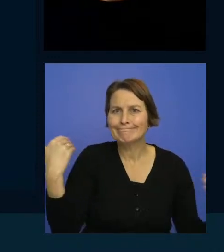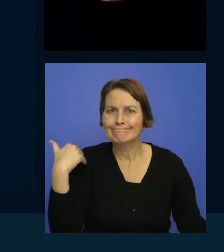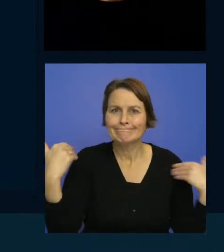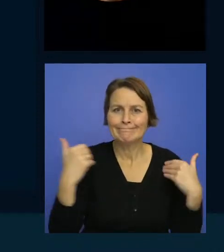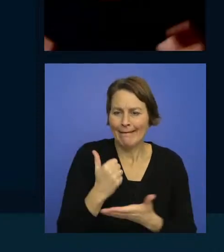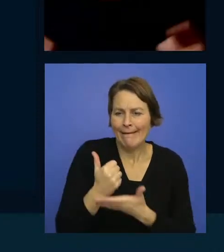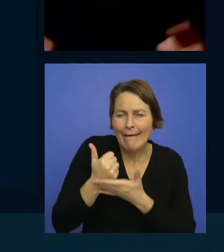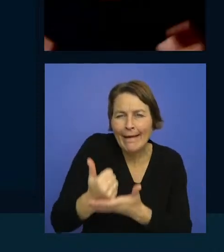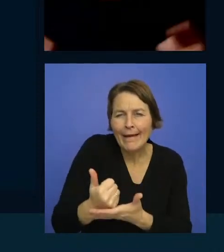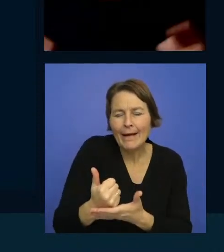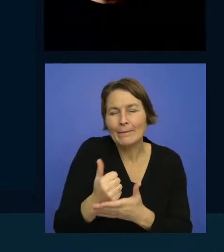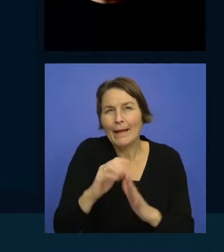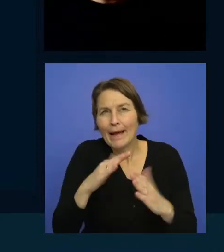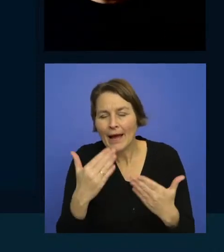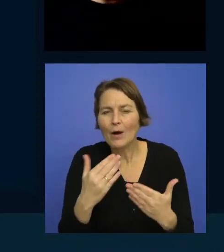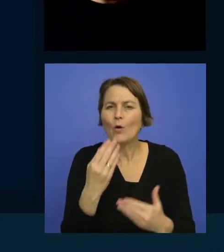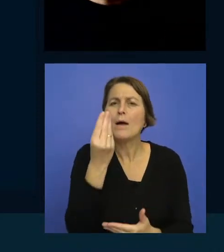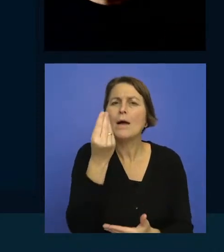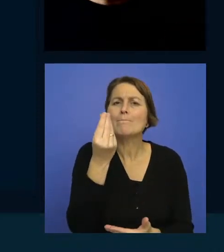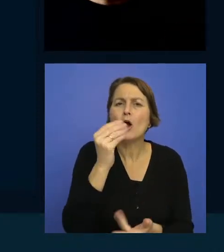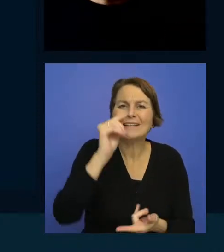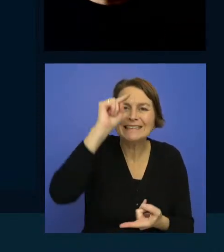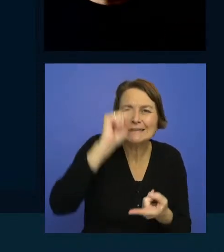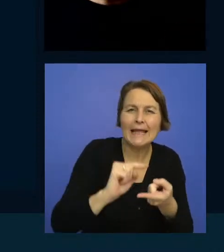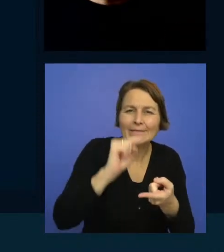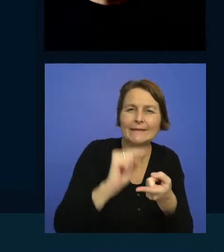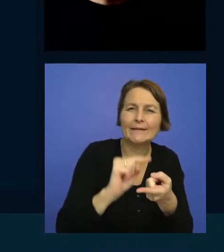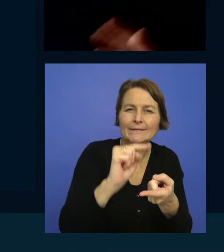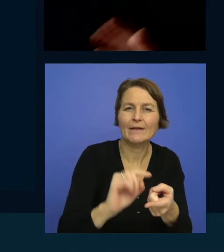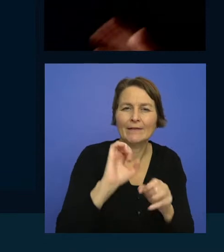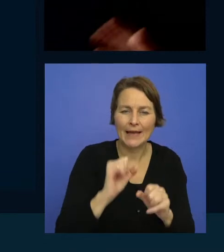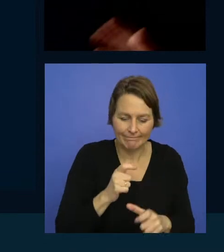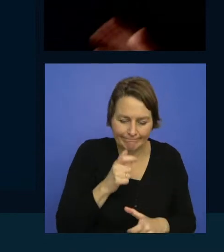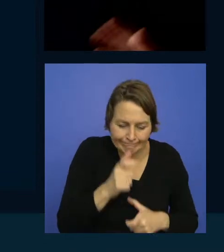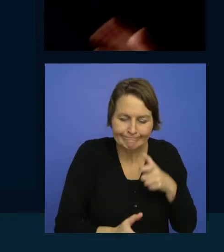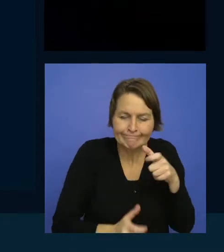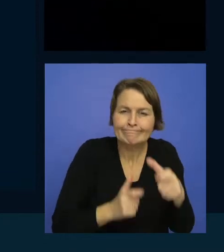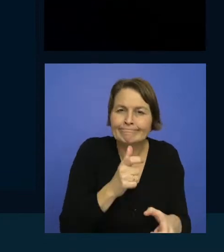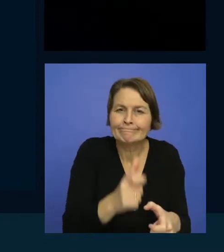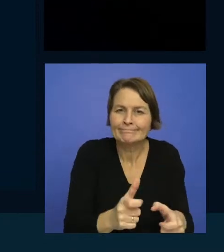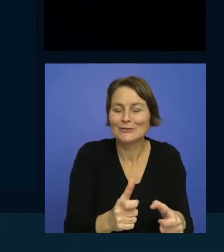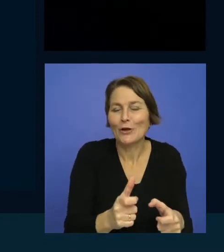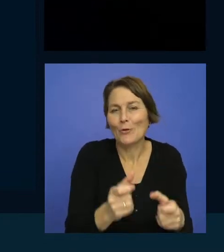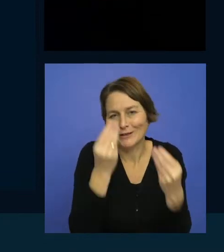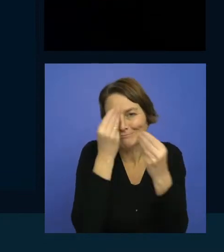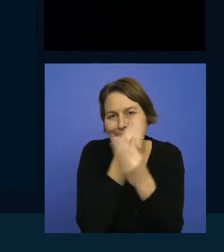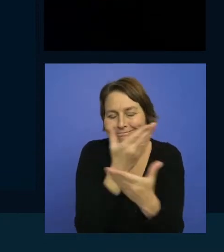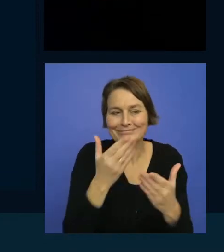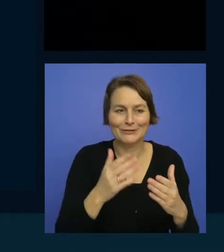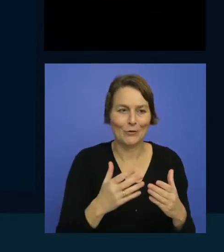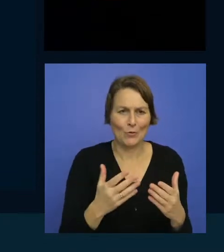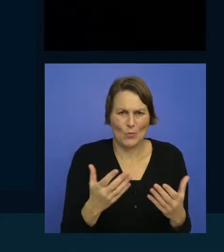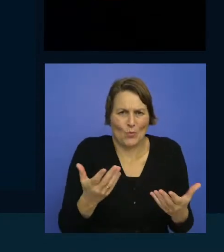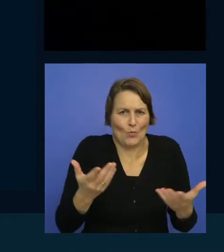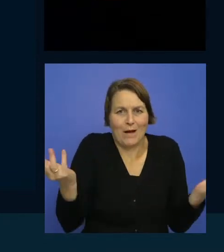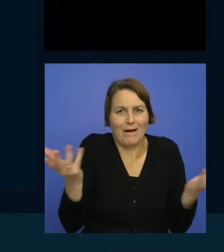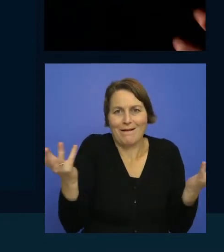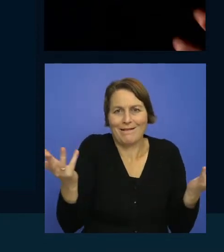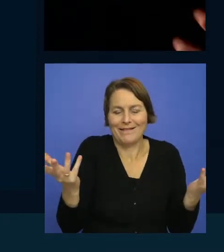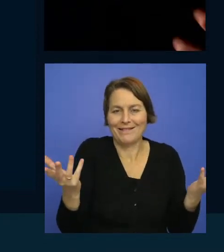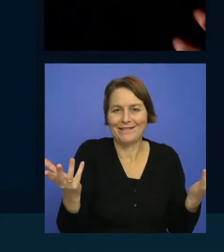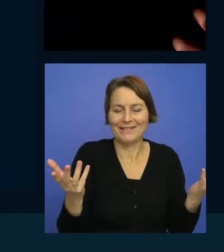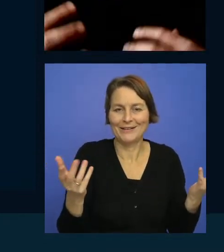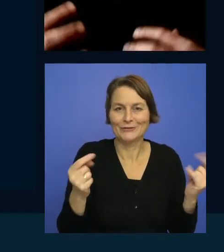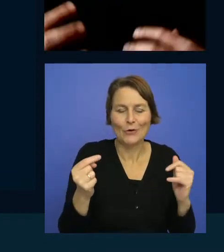that perspective with all of you to, before getting into the details of our product strategy and as to why, like, what shapes are